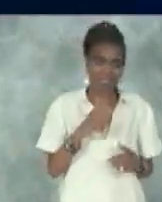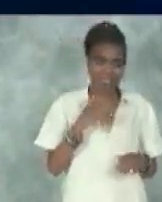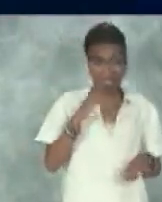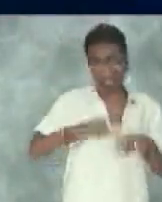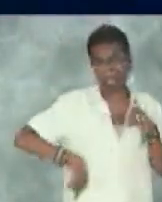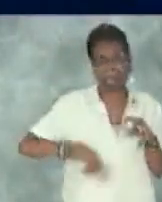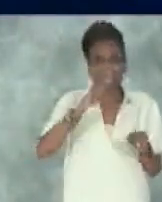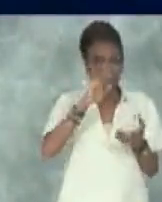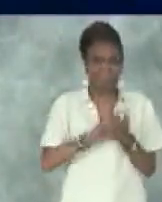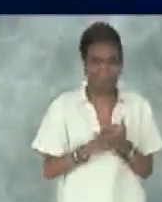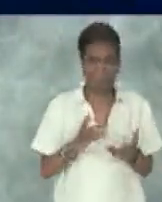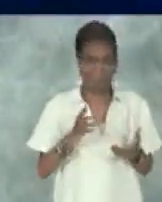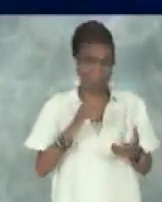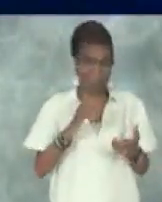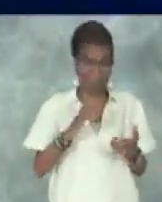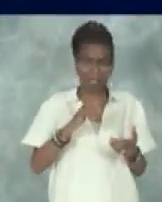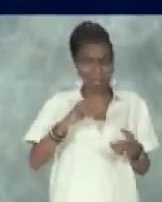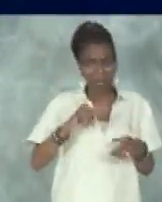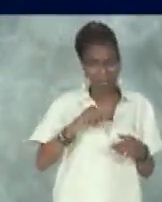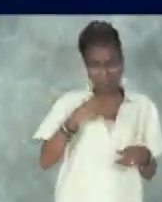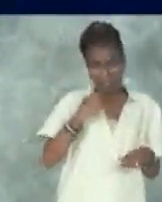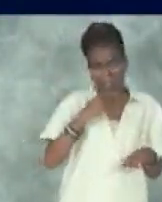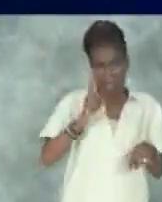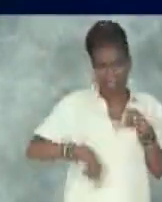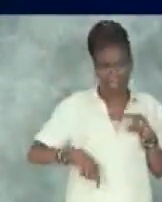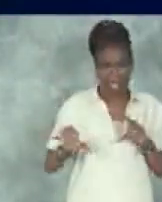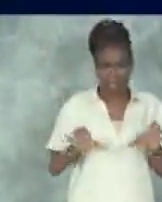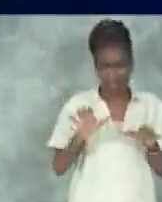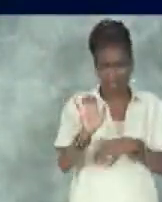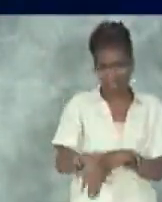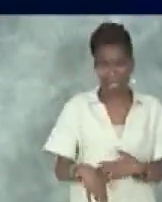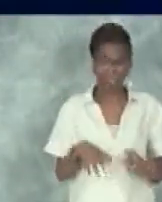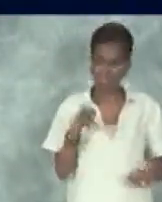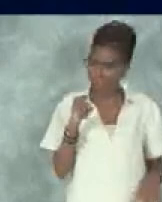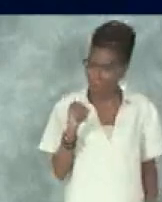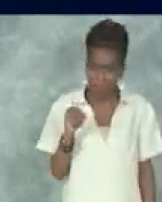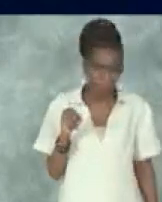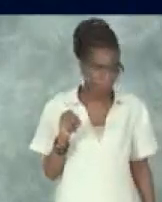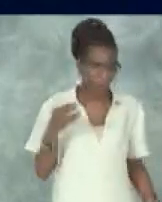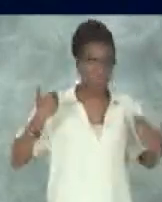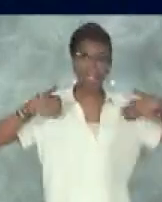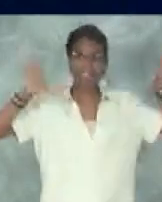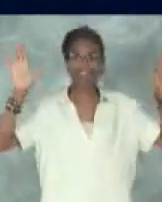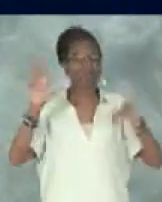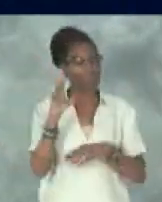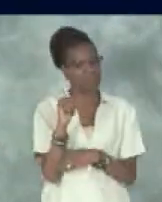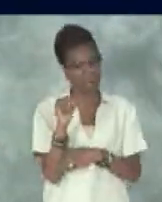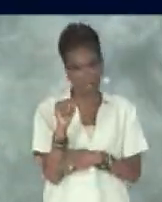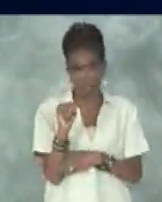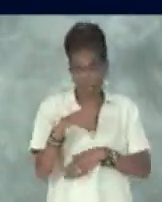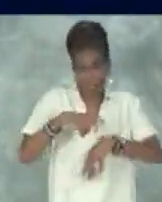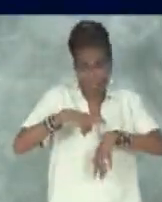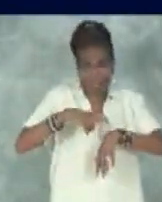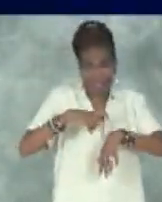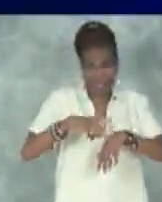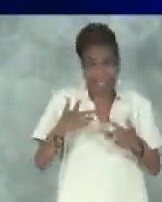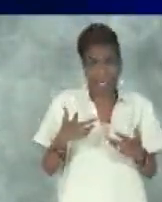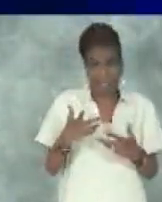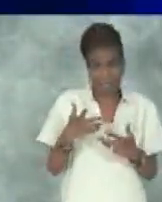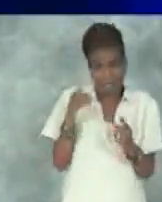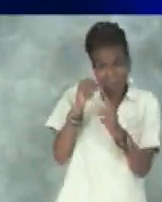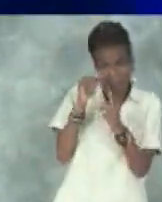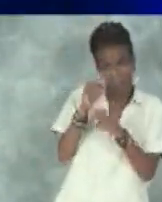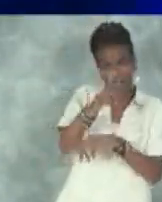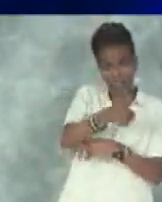This is not the time to believe it's throw in the towel time. This is the time that you've got to remind